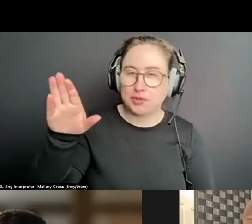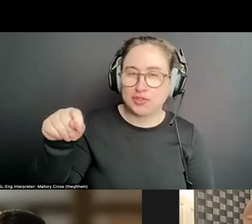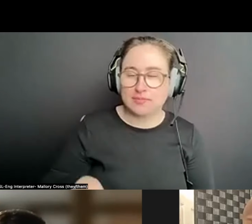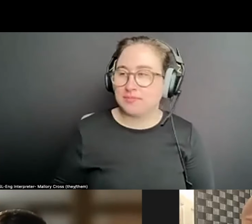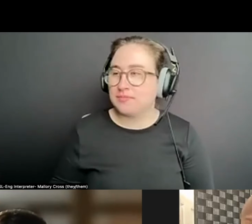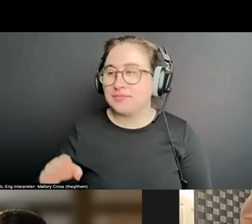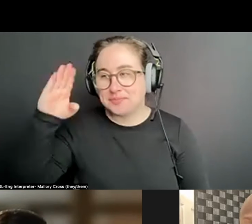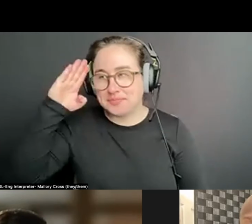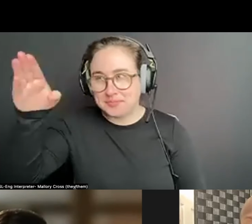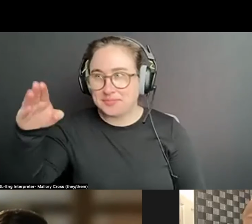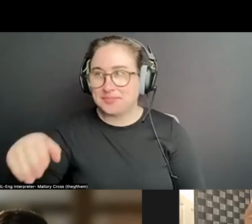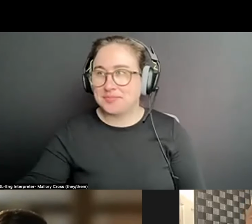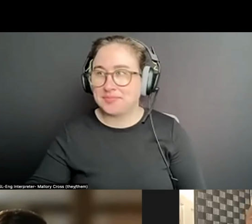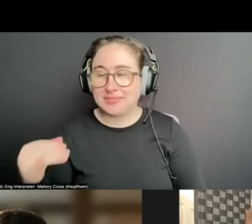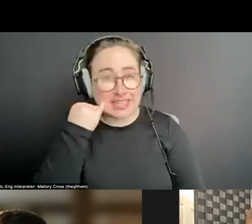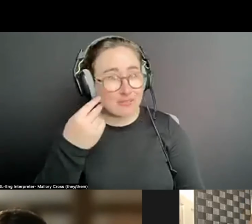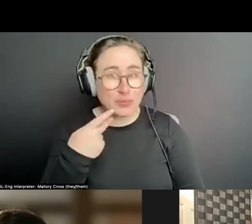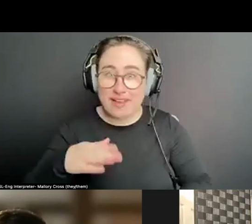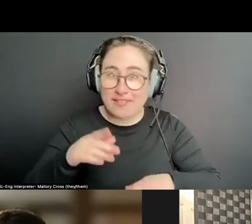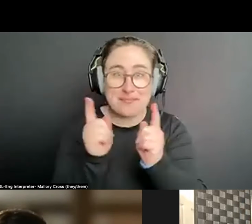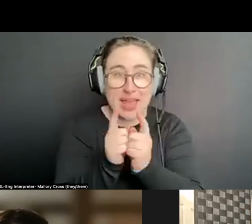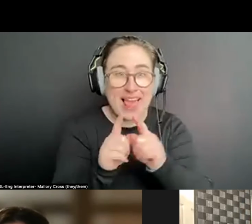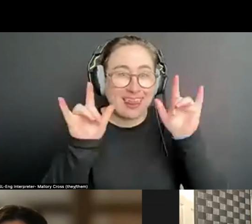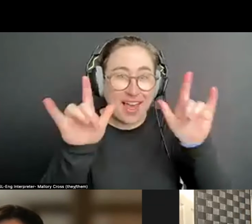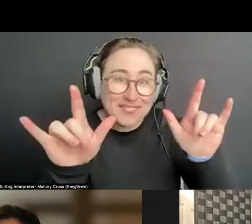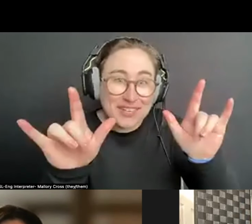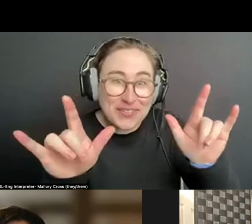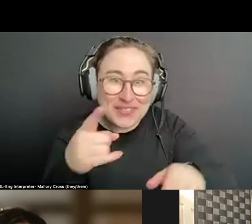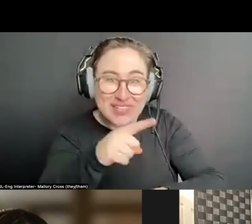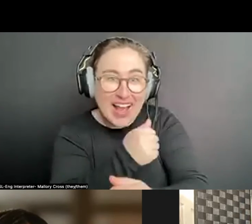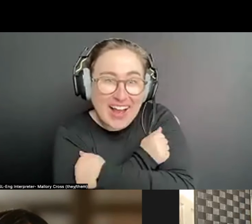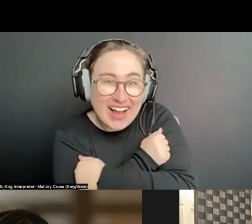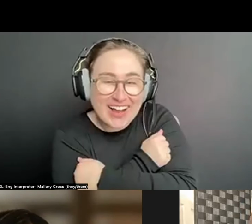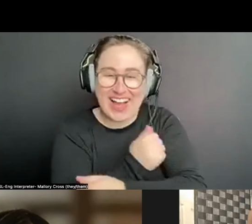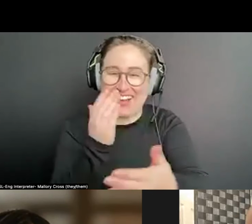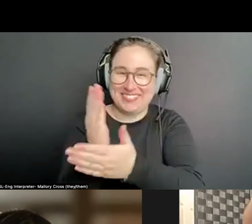see everybody. For those who I've never met before, I love you. Can I give you a big hug?